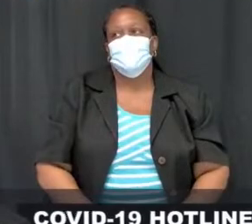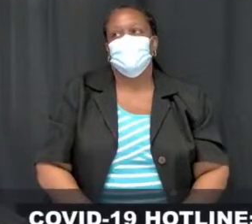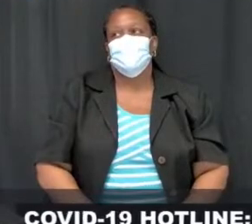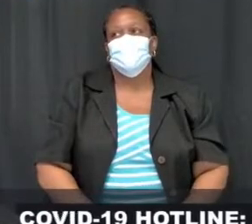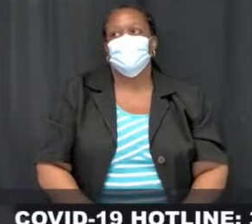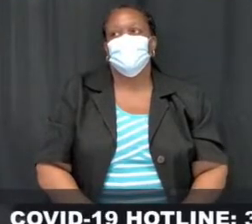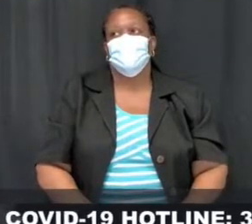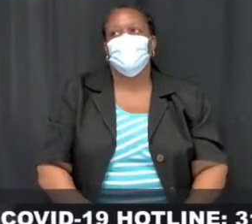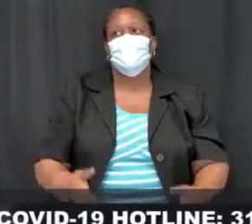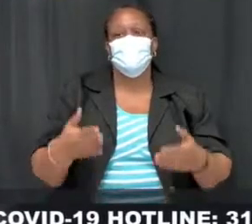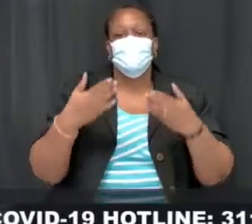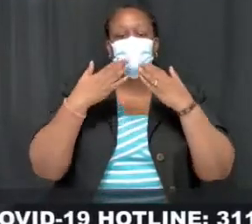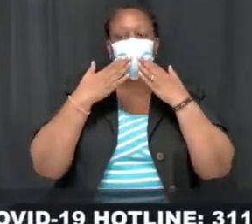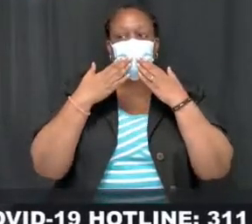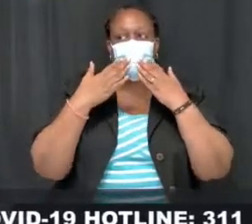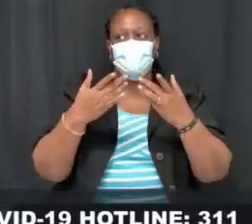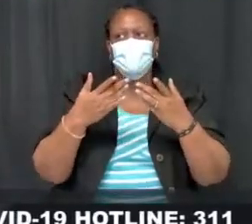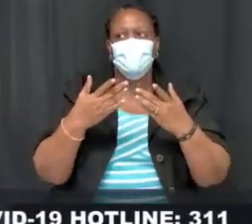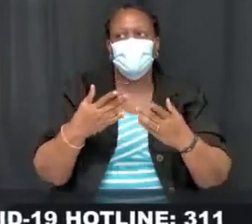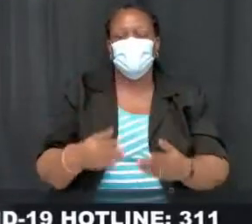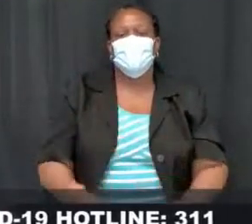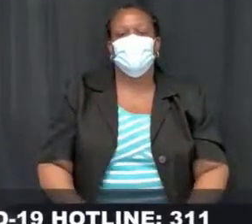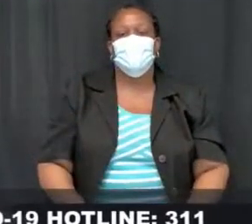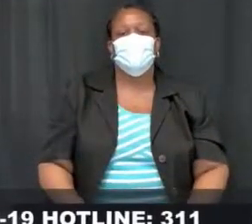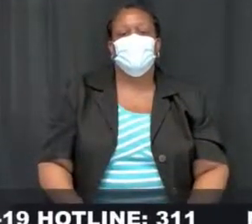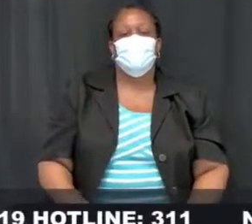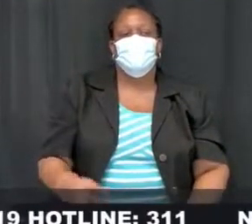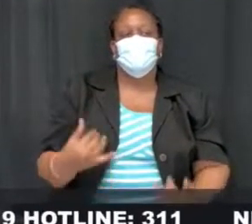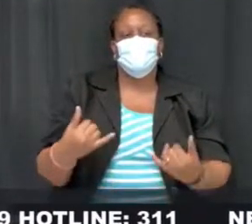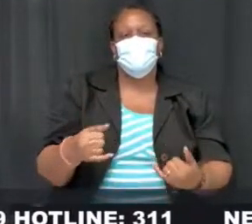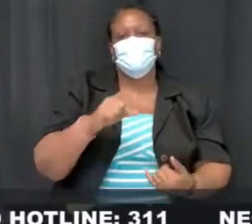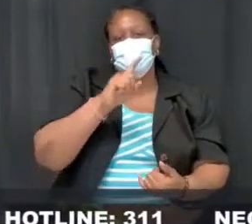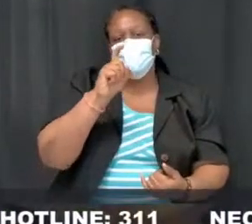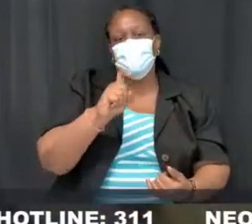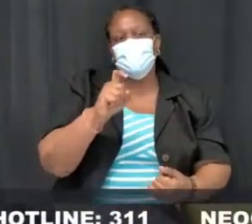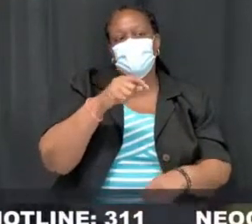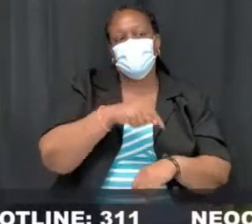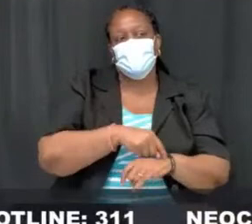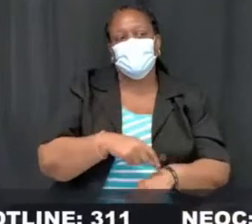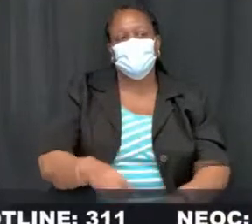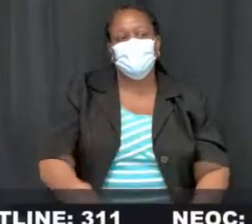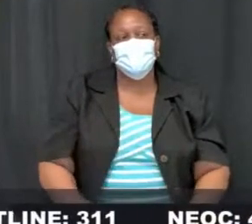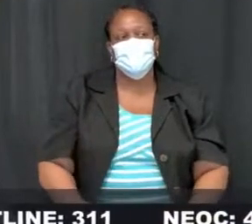again, Mr. Williams. We will now welcome your questions.